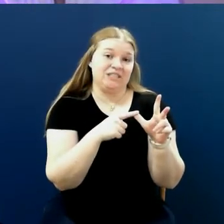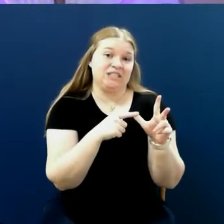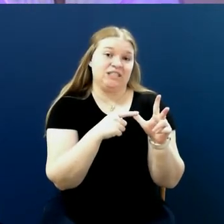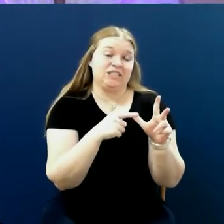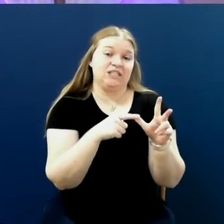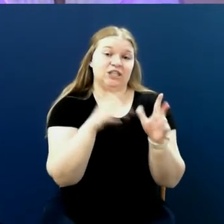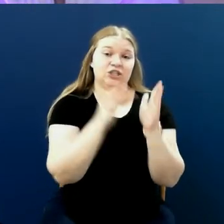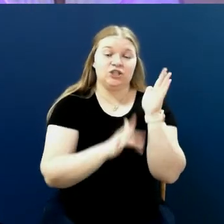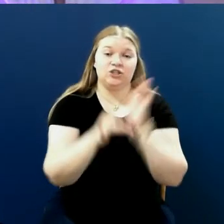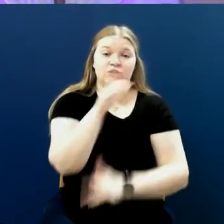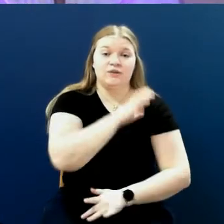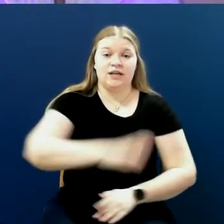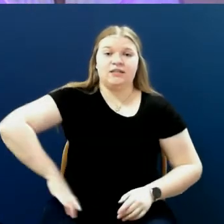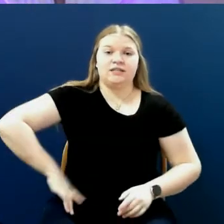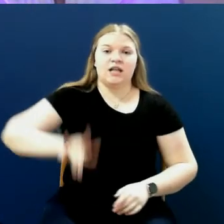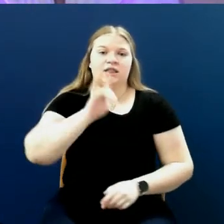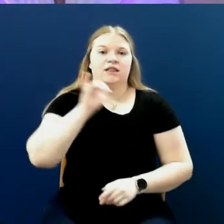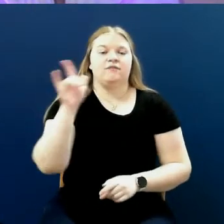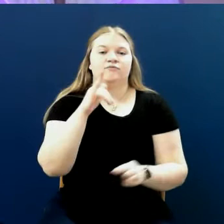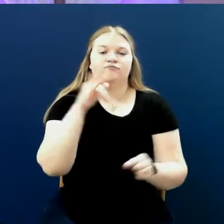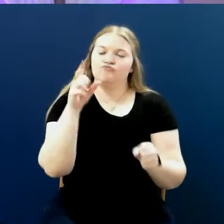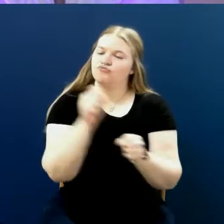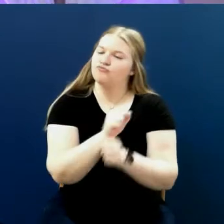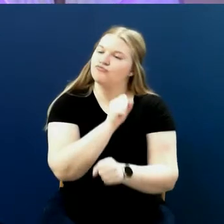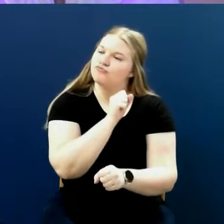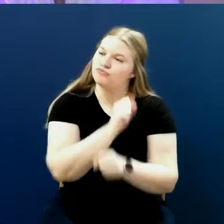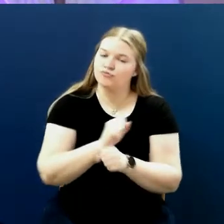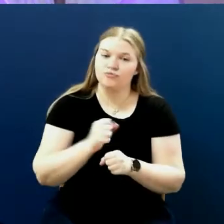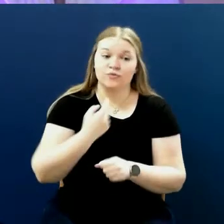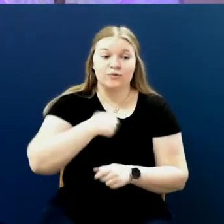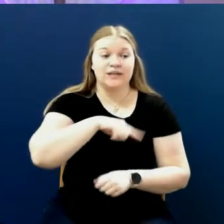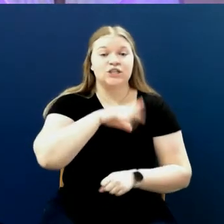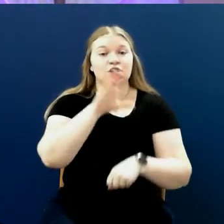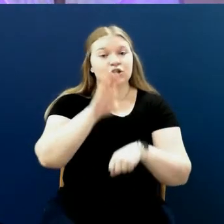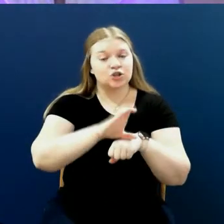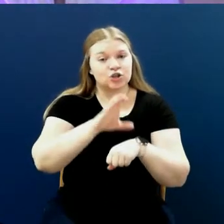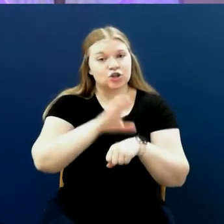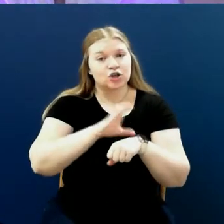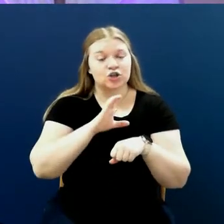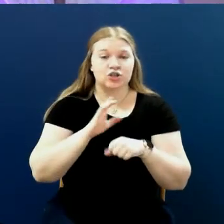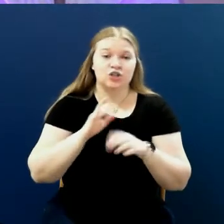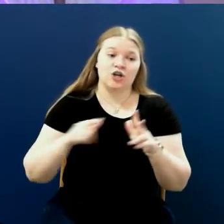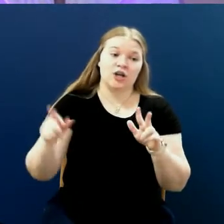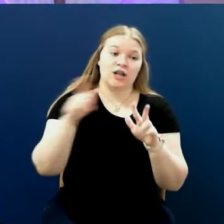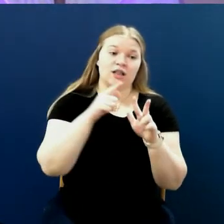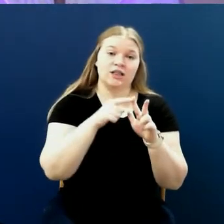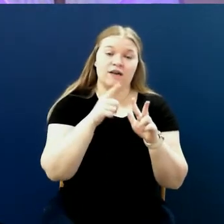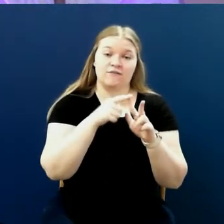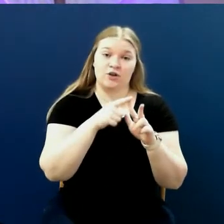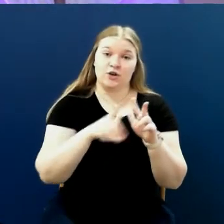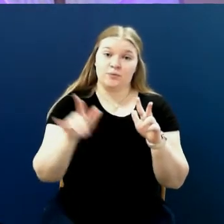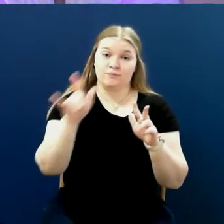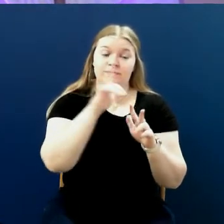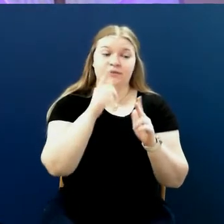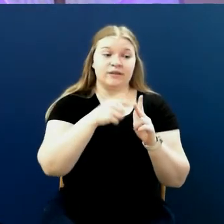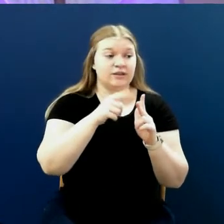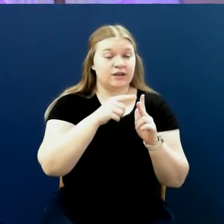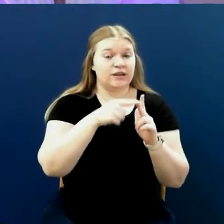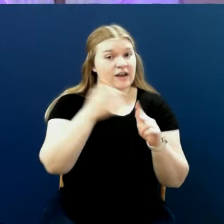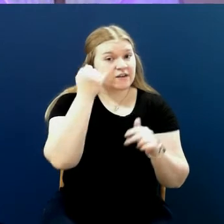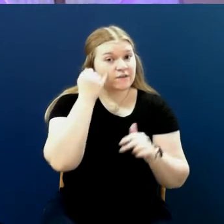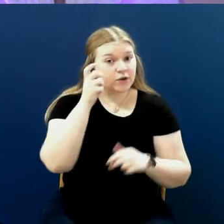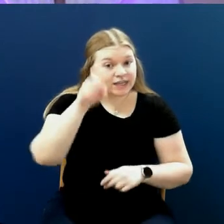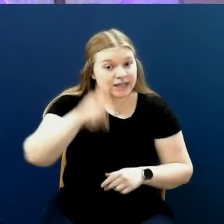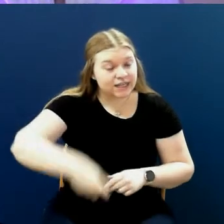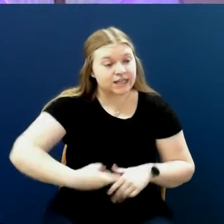you. Absolutely. We, as a church, love you. And then third, if you have needs, we want to be able to